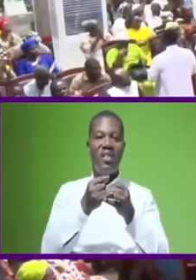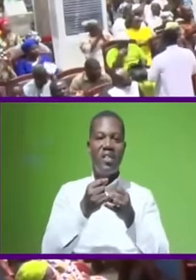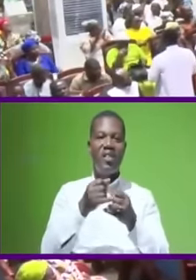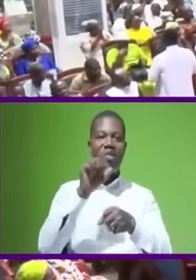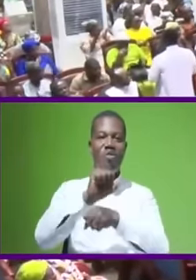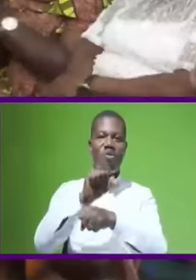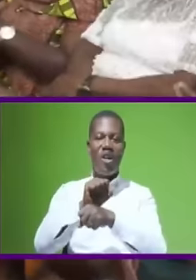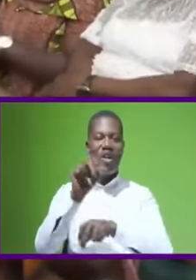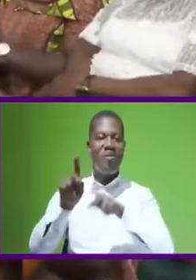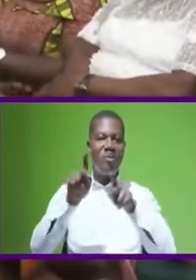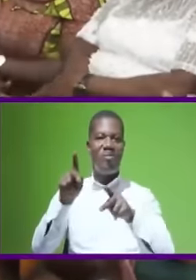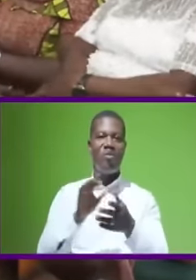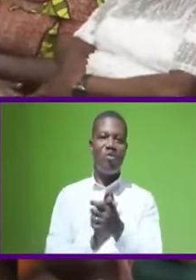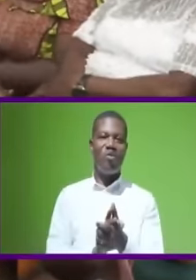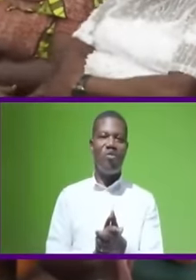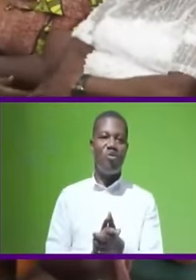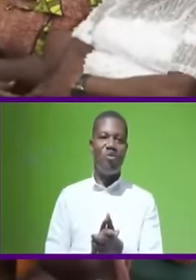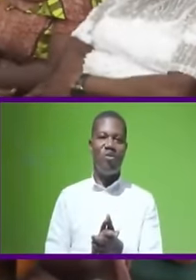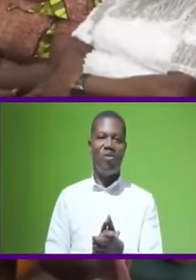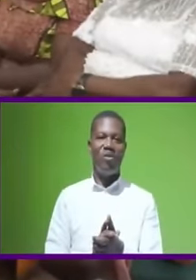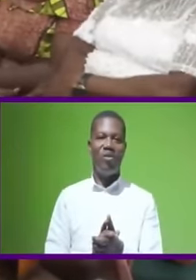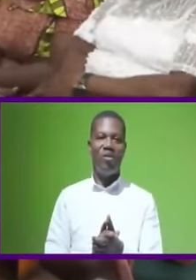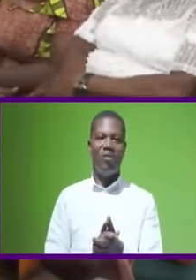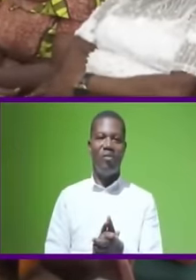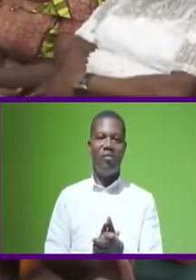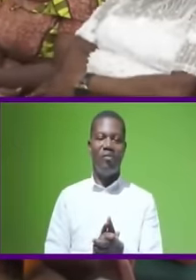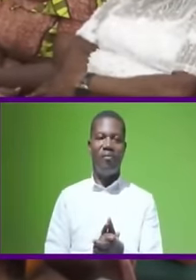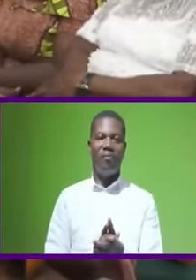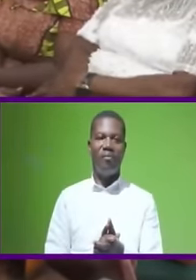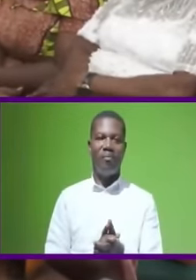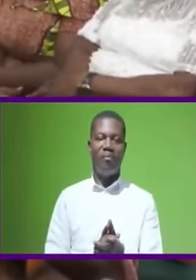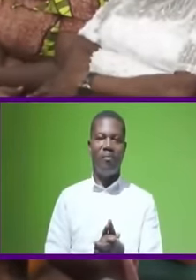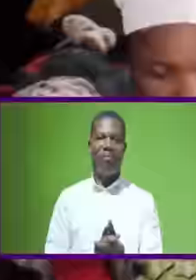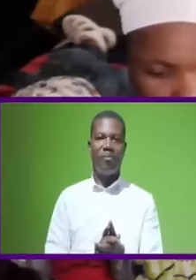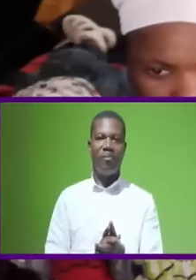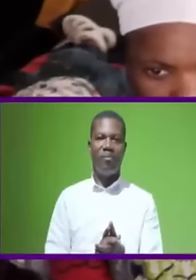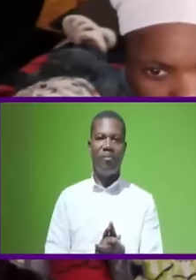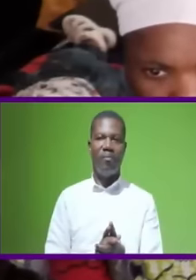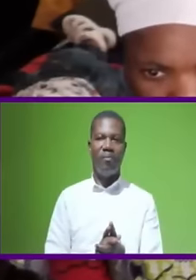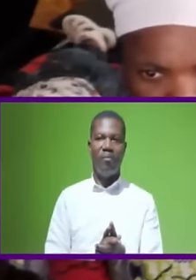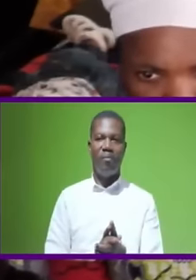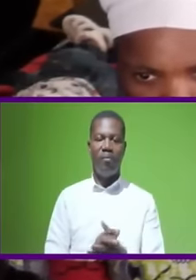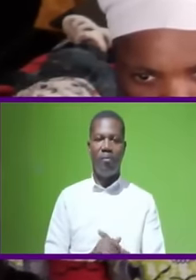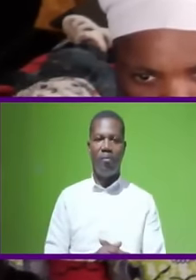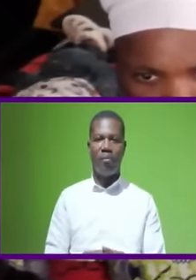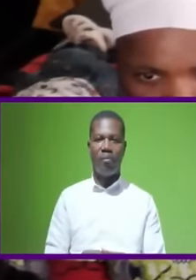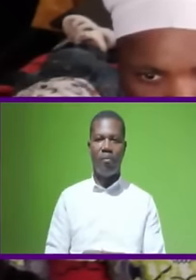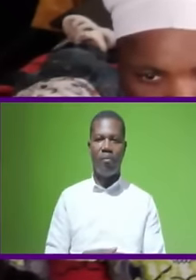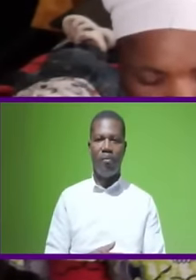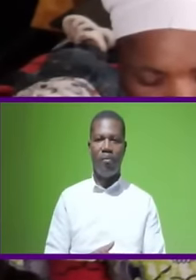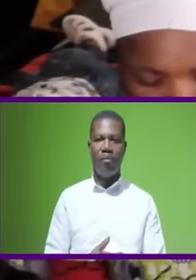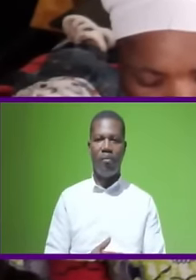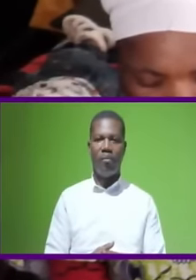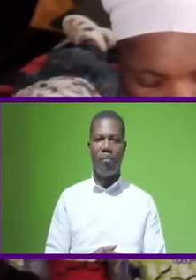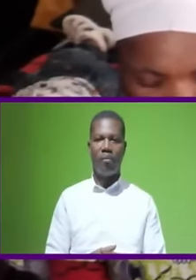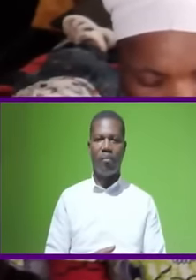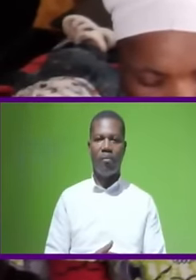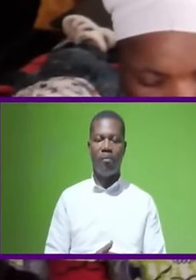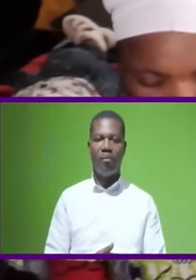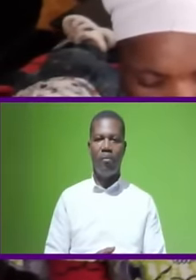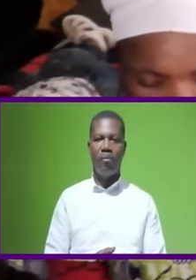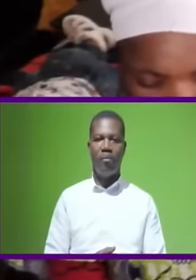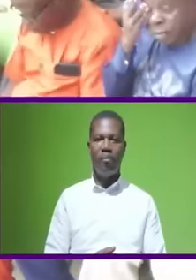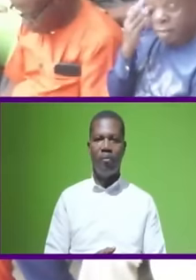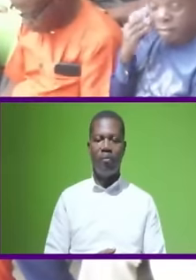why sometimes I get aggressive and overzealous with Philadelphians, because you are the masons, you are the carpenters, and you are the